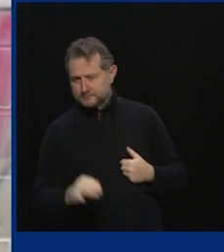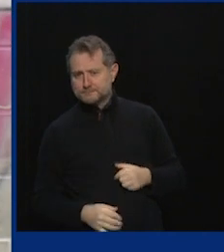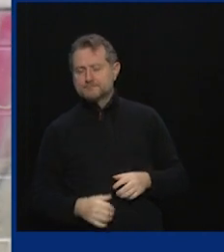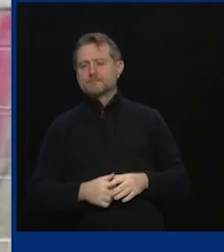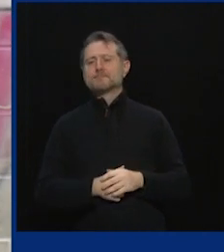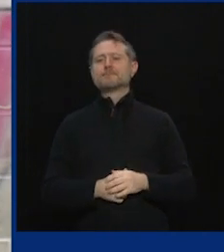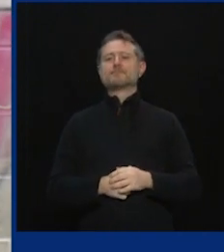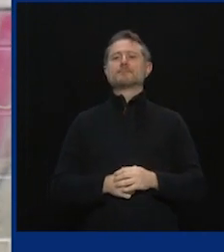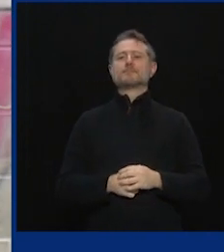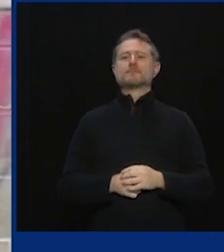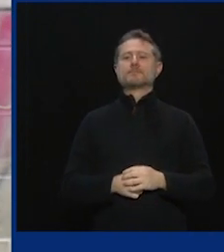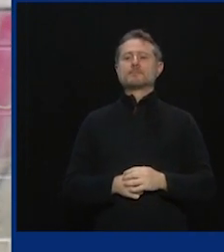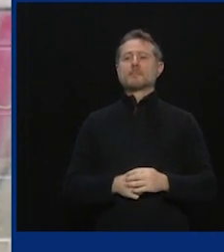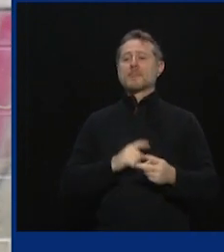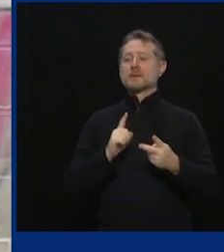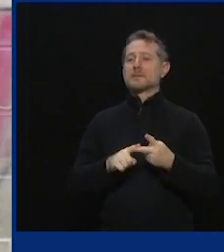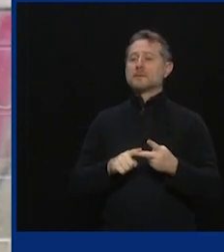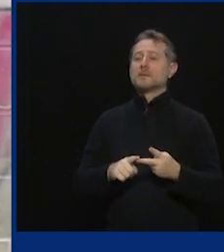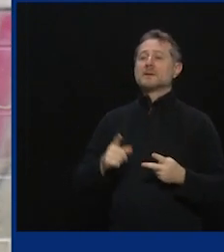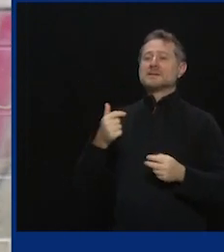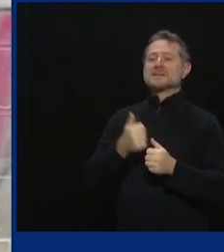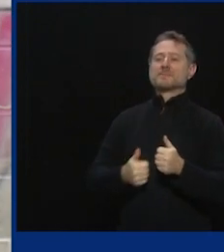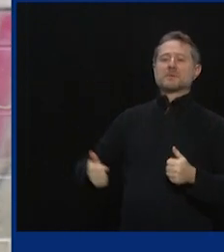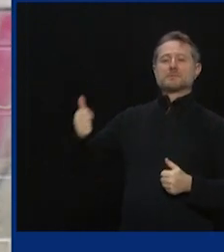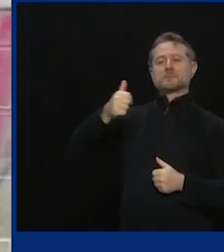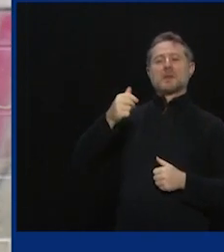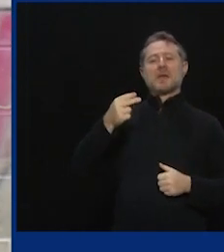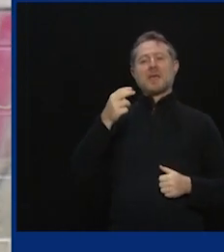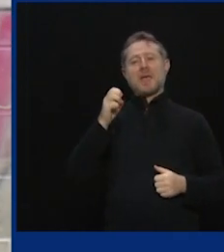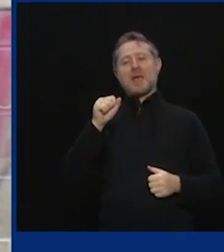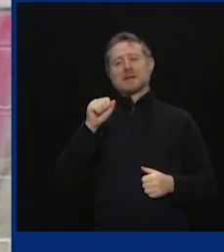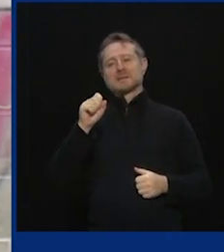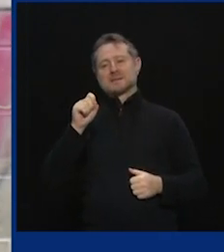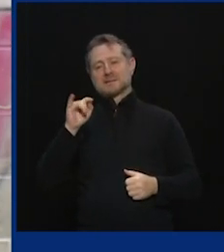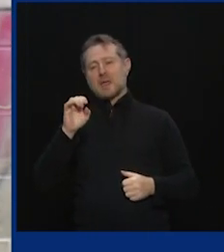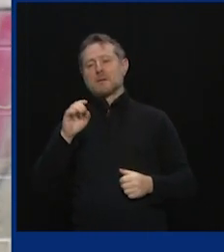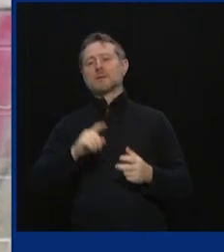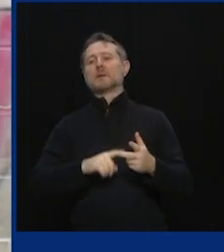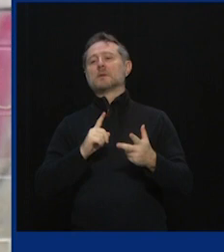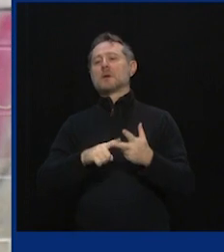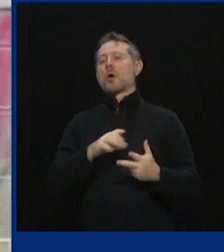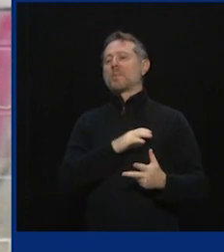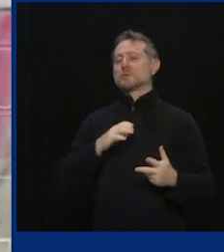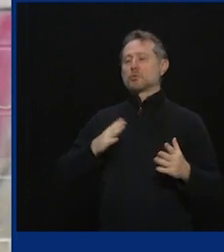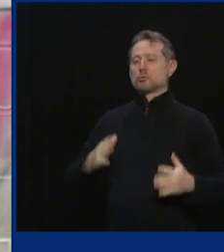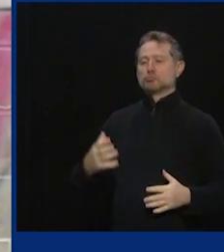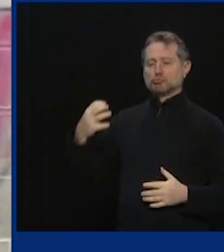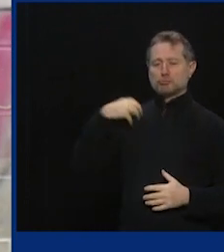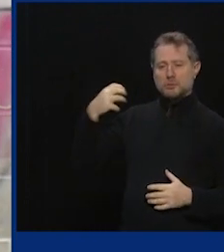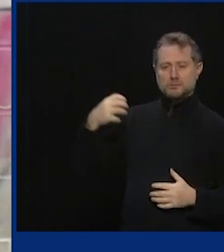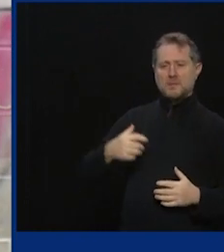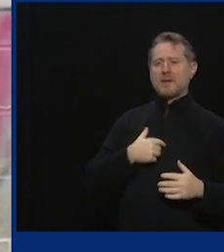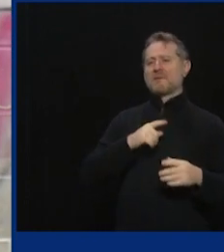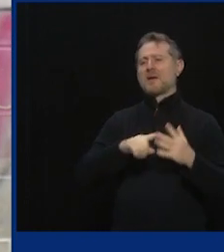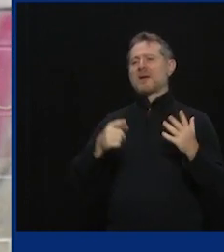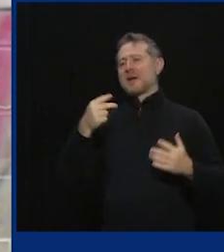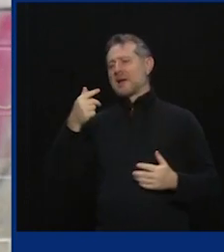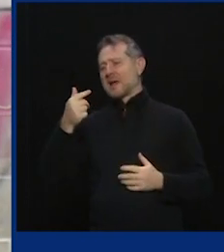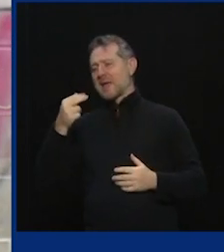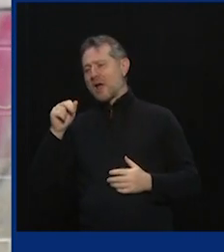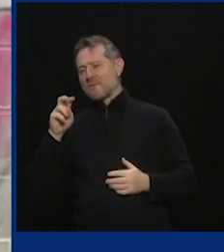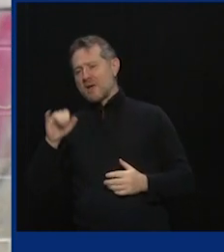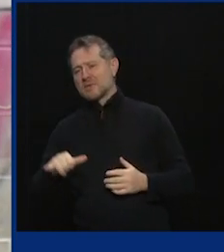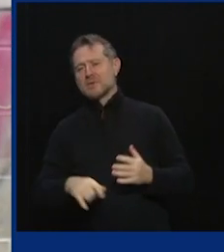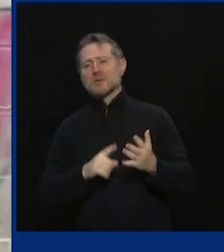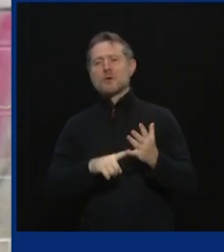Senate. Speaker Hasty, Assembly members and committee chairs who aren't here, but Andrew Hevesy, Linda Rosenthal, and Helene Weinstein for